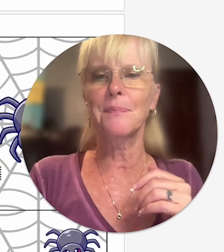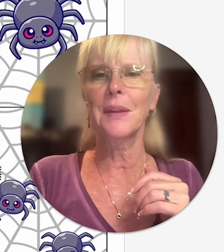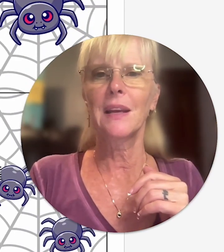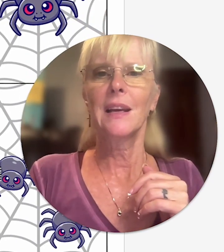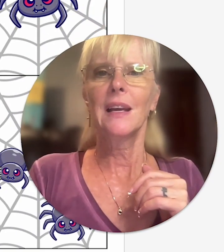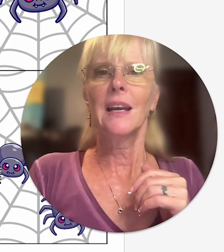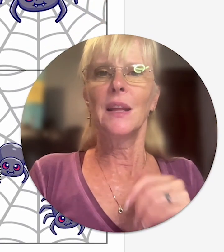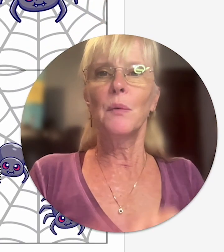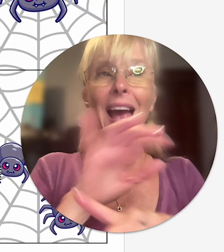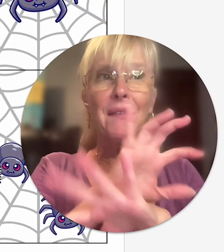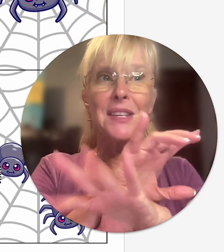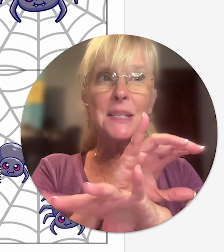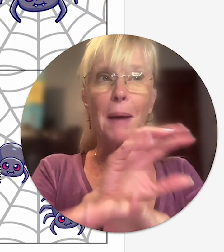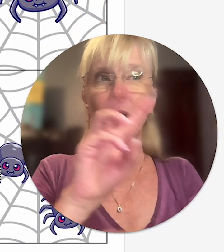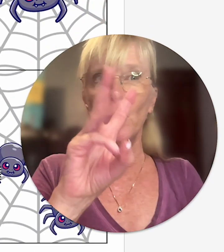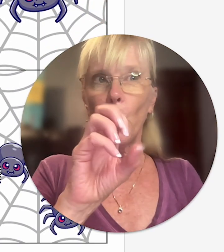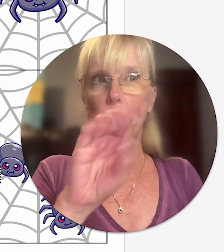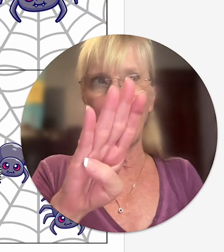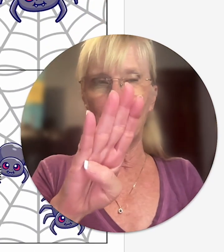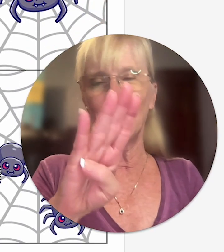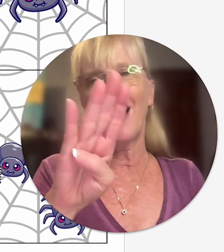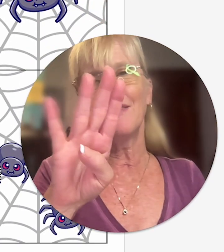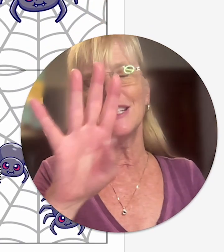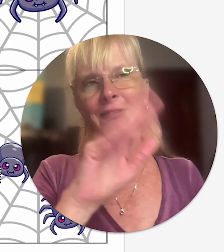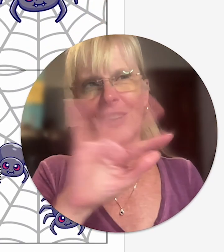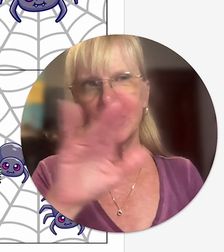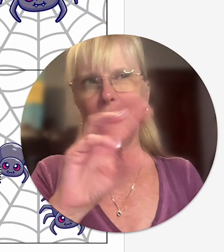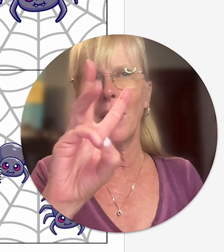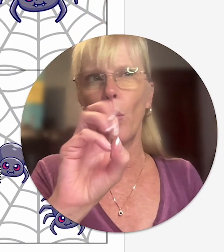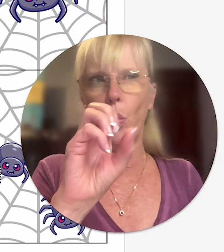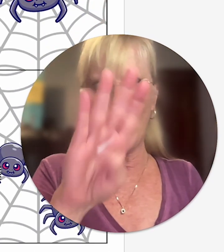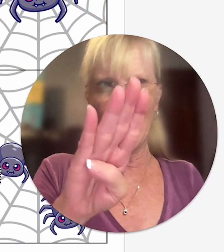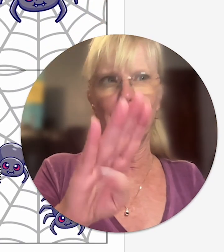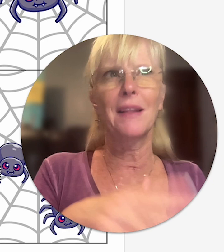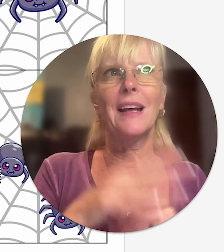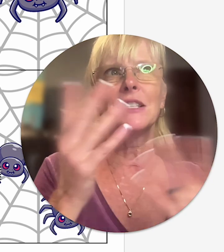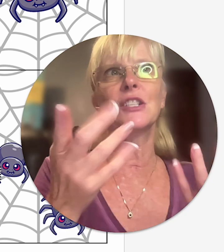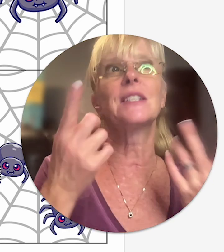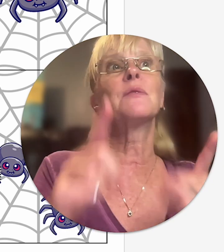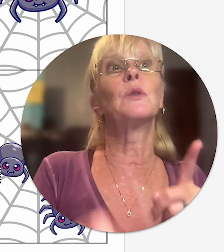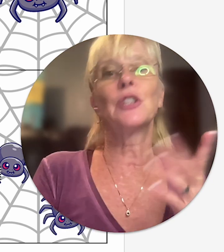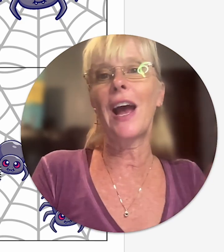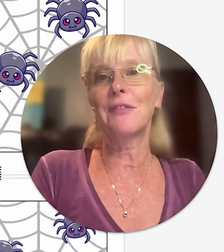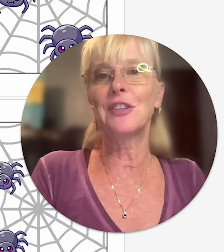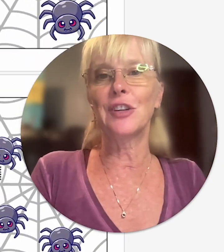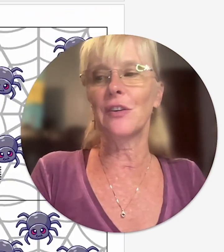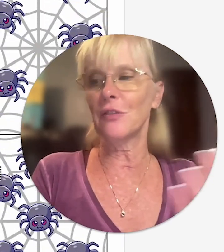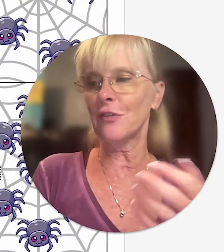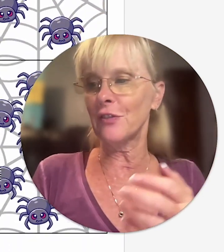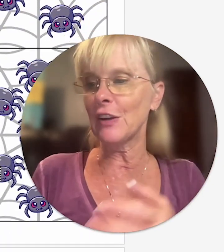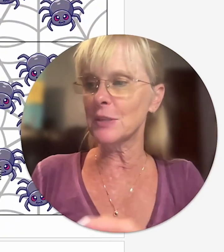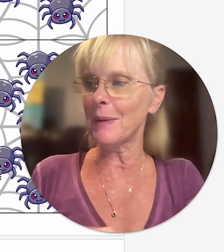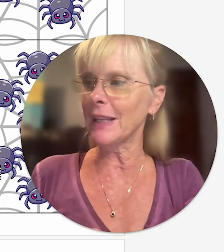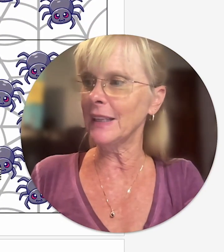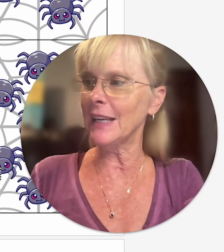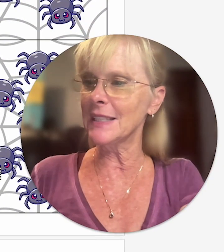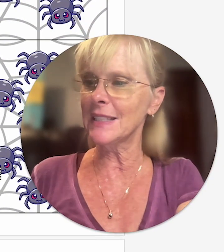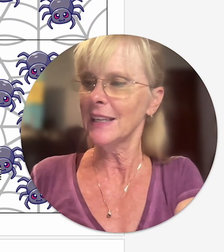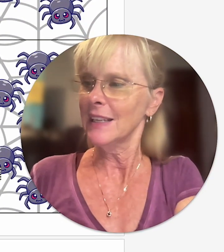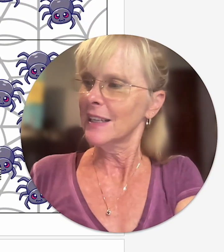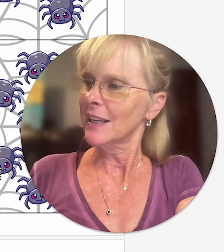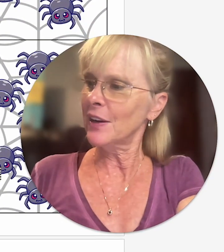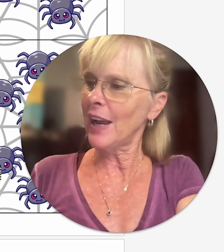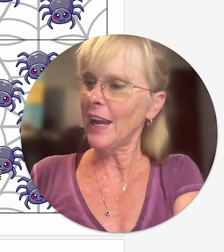marks. Then we have the spider web. You have to finger spell web. That's just what you have to do. Finger spelling